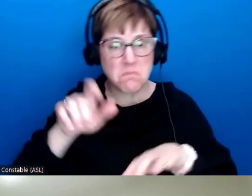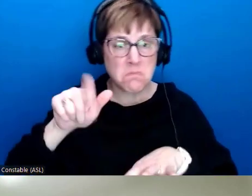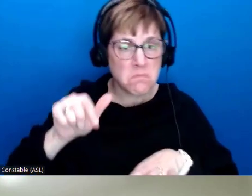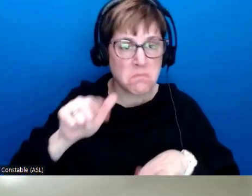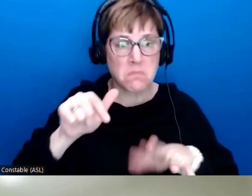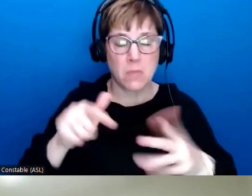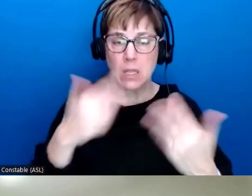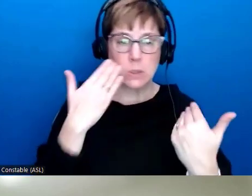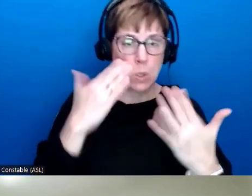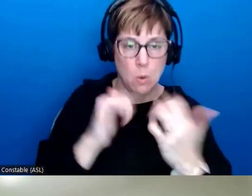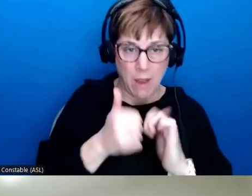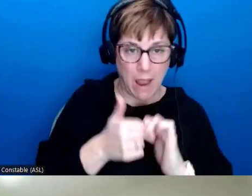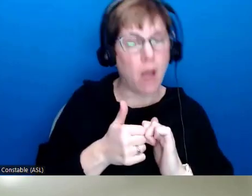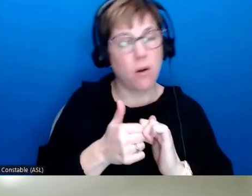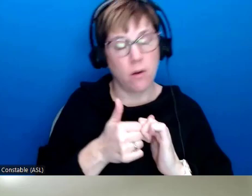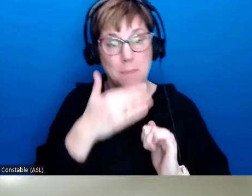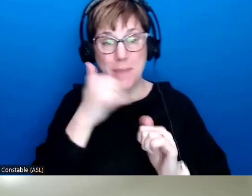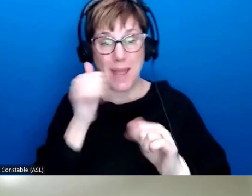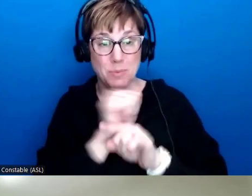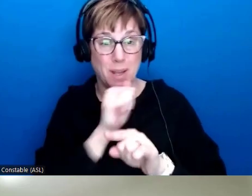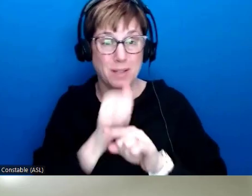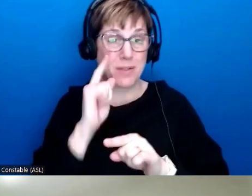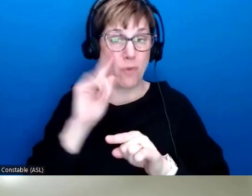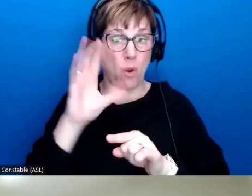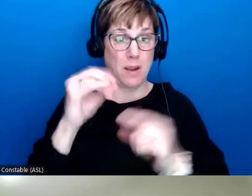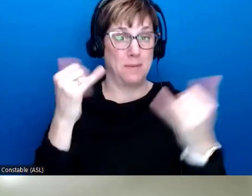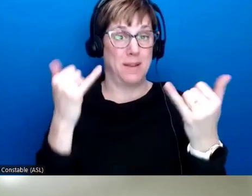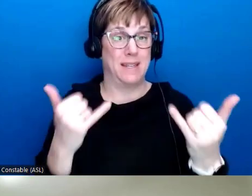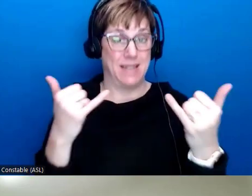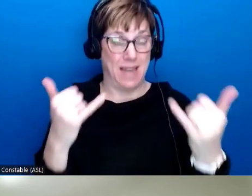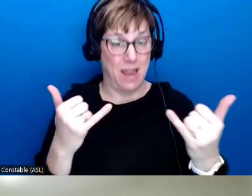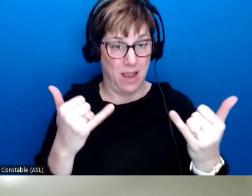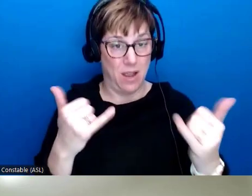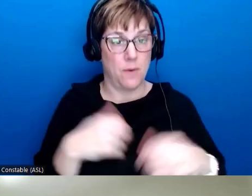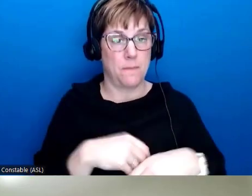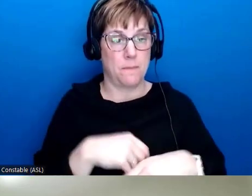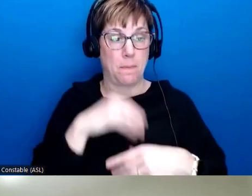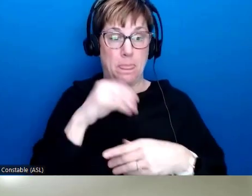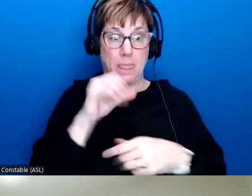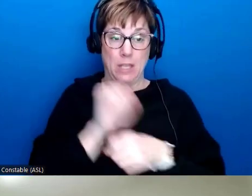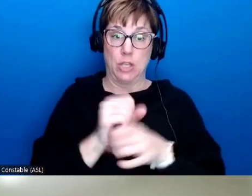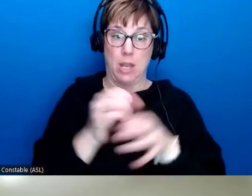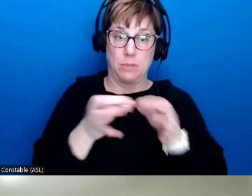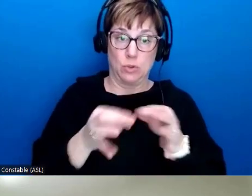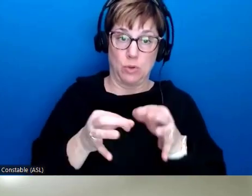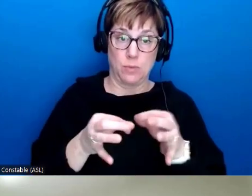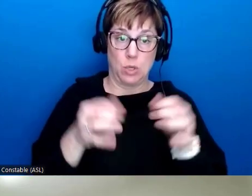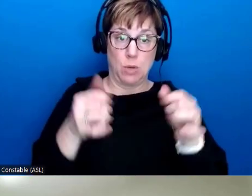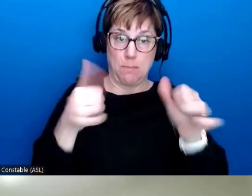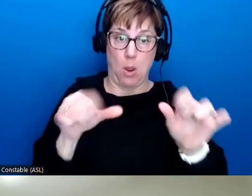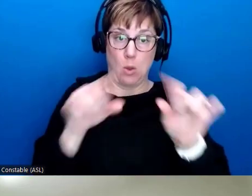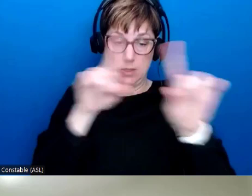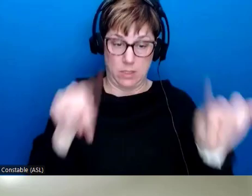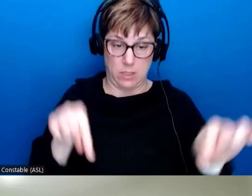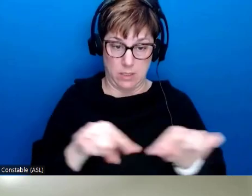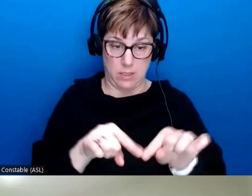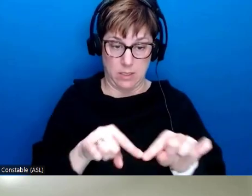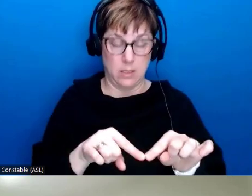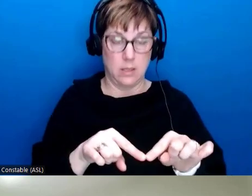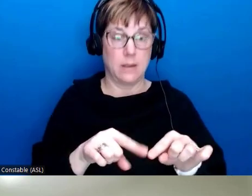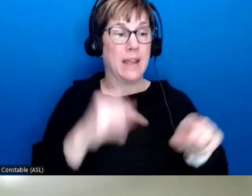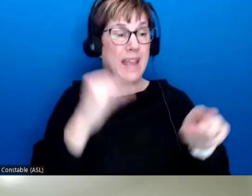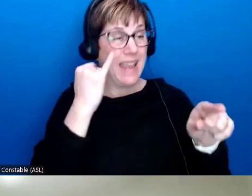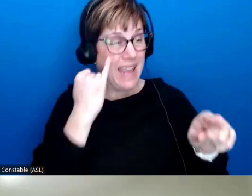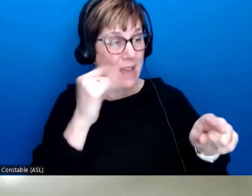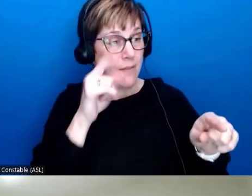process. The best practice really for employers these days is to identify in the job description or the posting the person to contact for